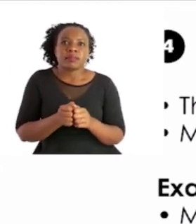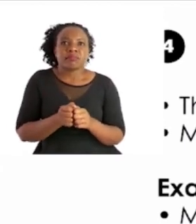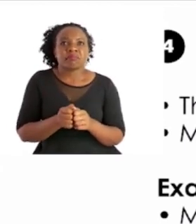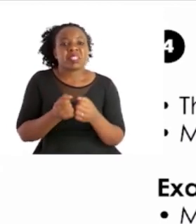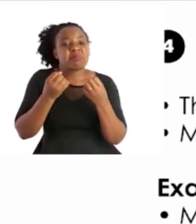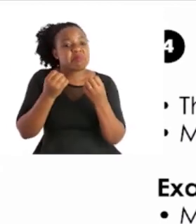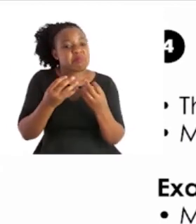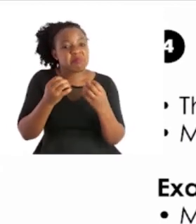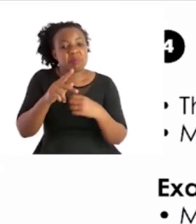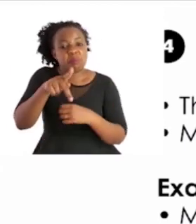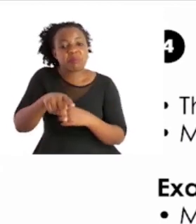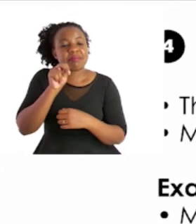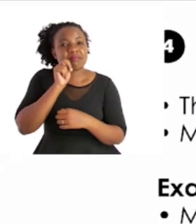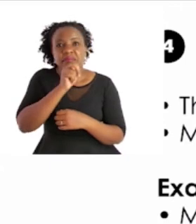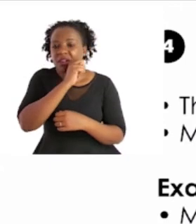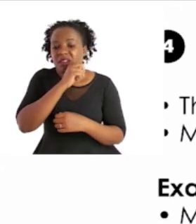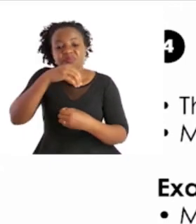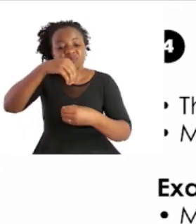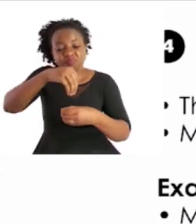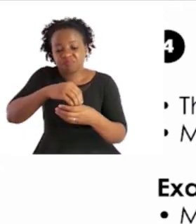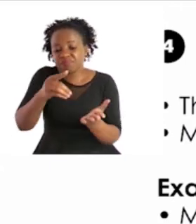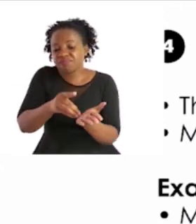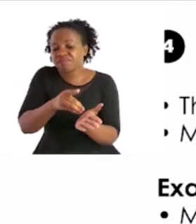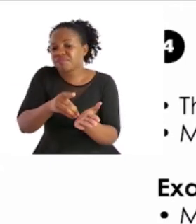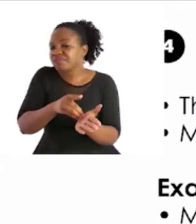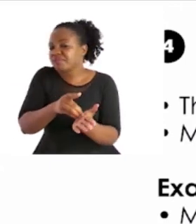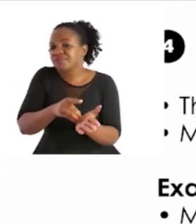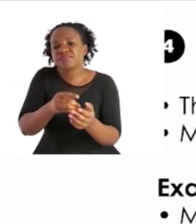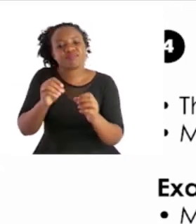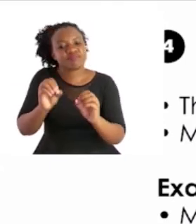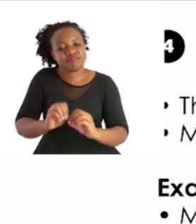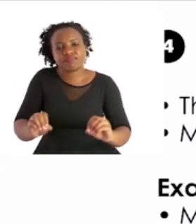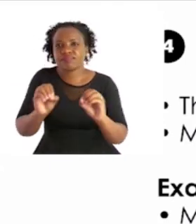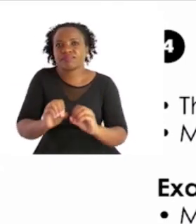Most of them are not found in the dictionary.